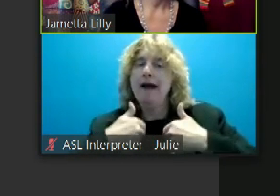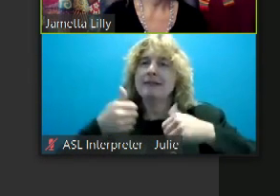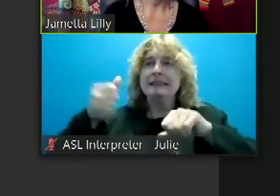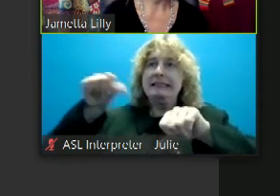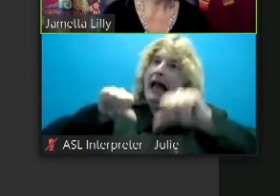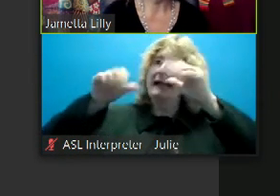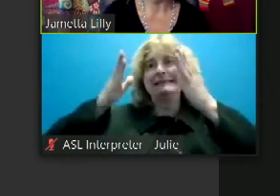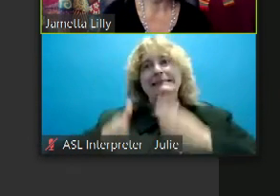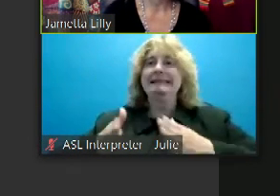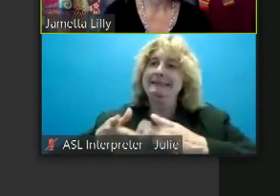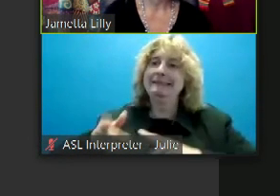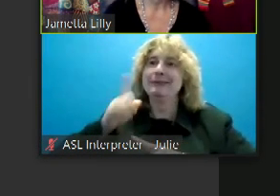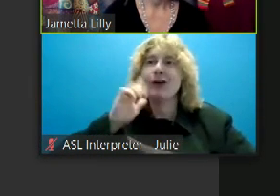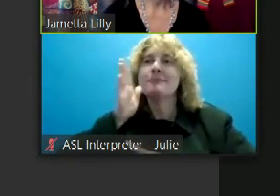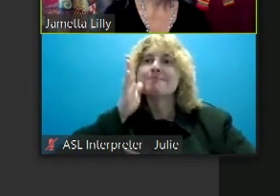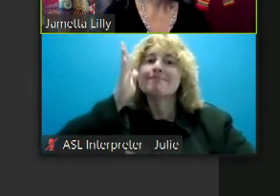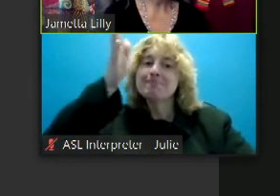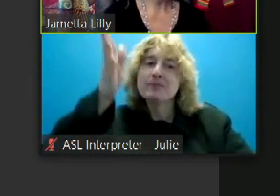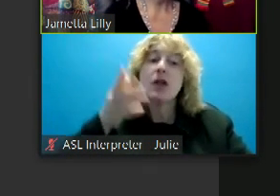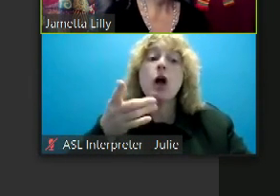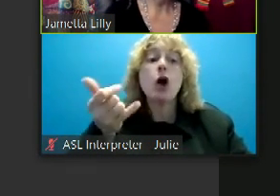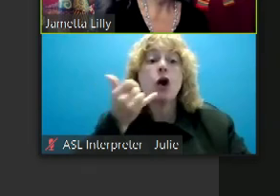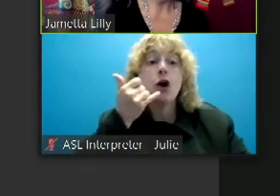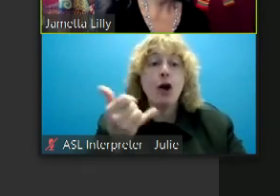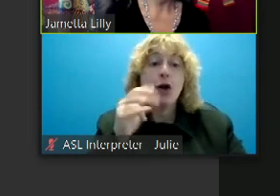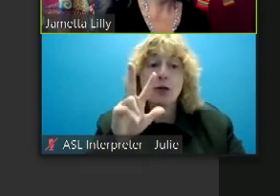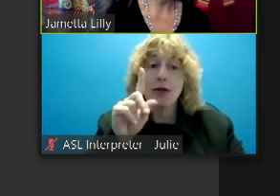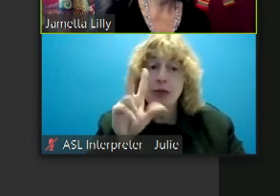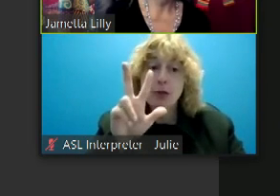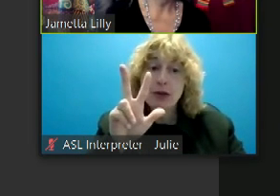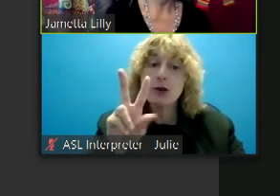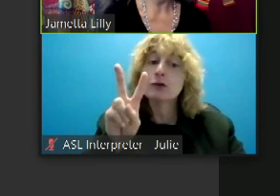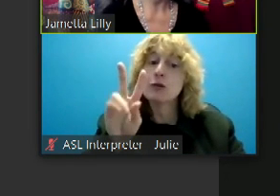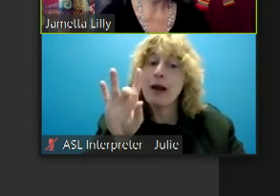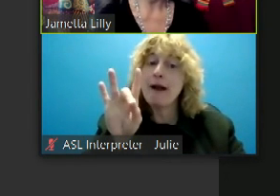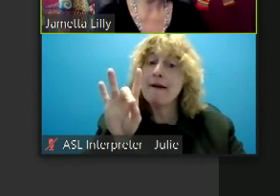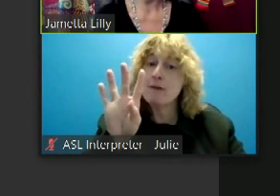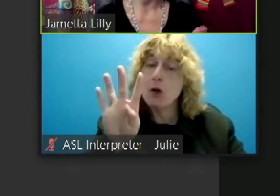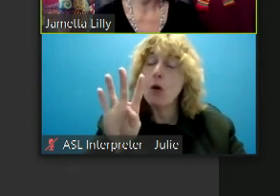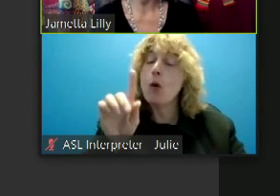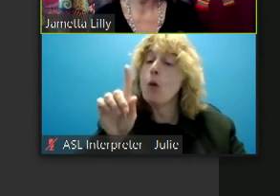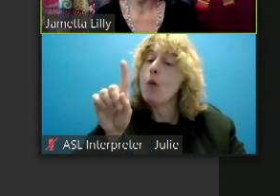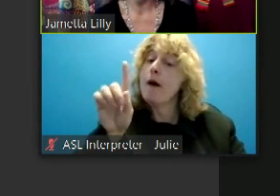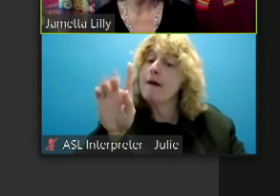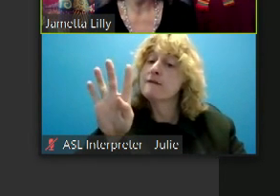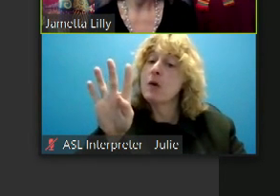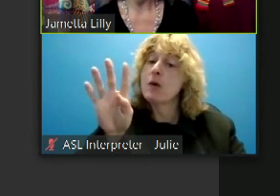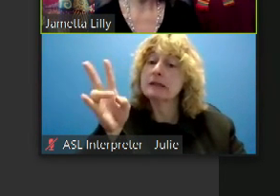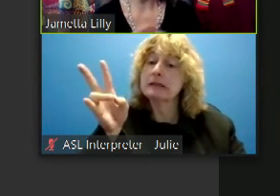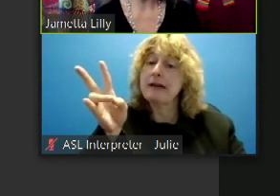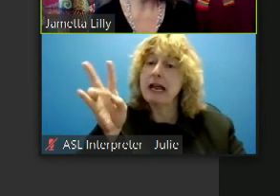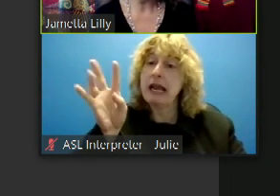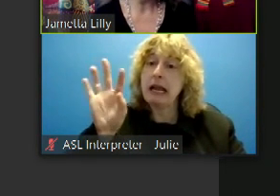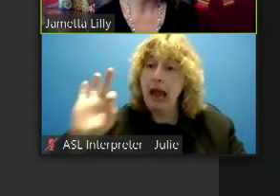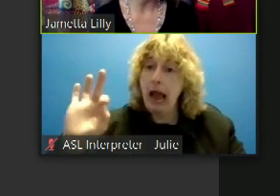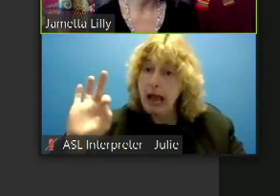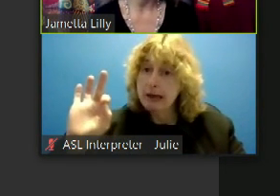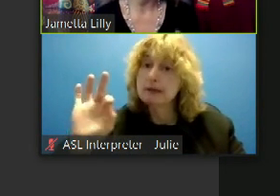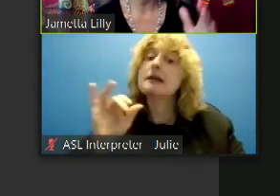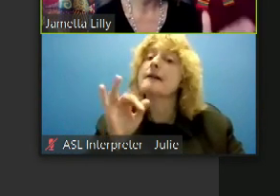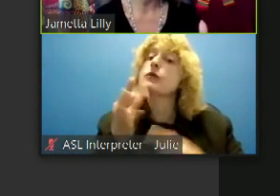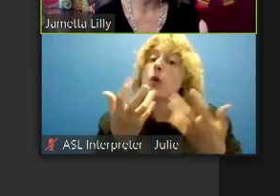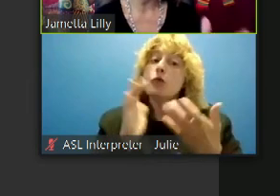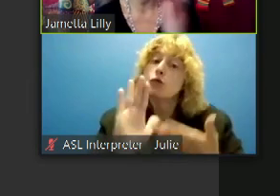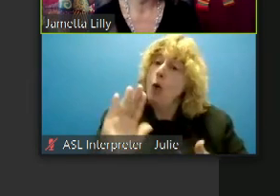-284-1749 if you would like for your child or your classroom